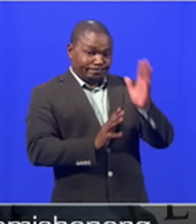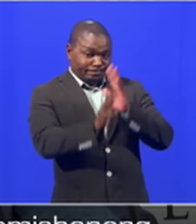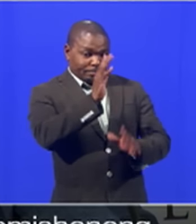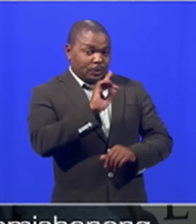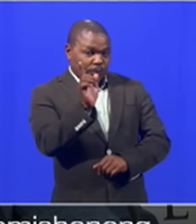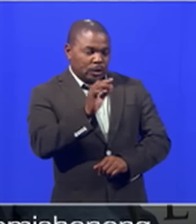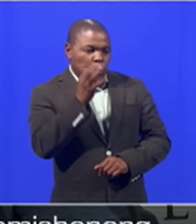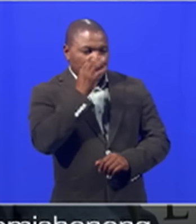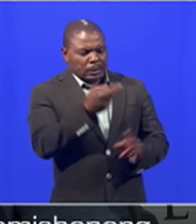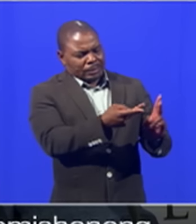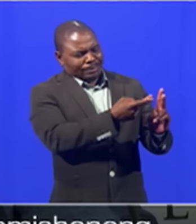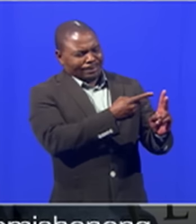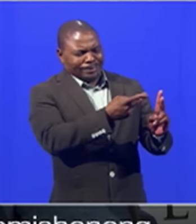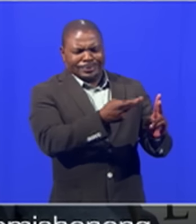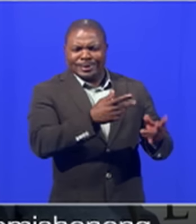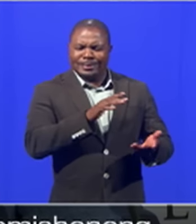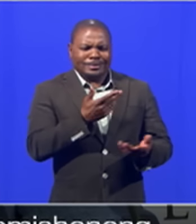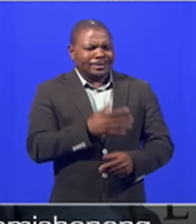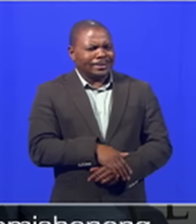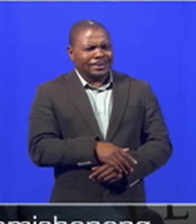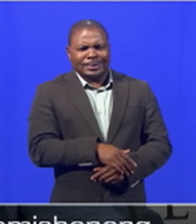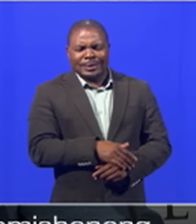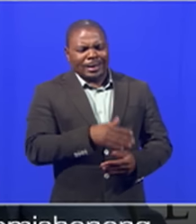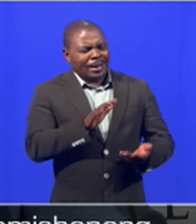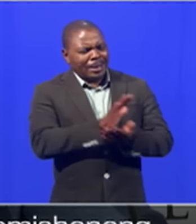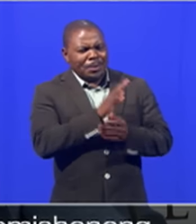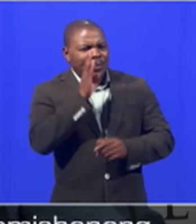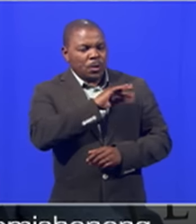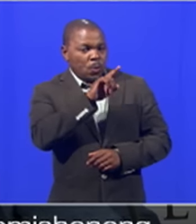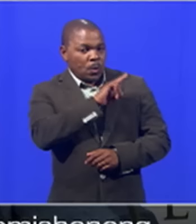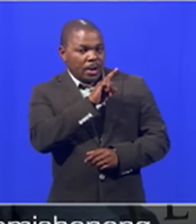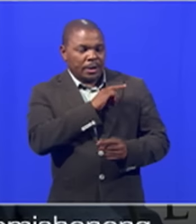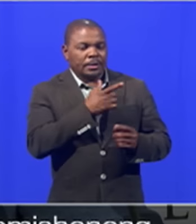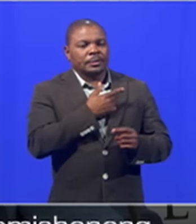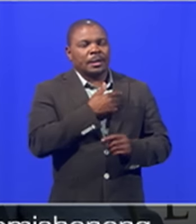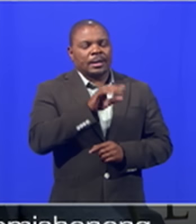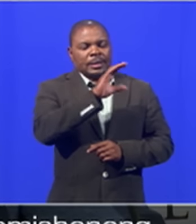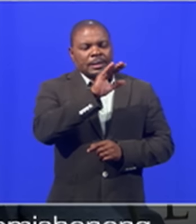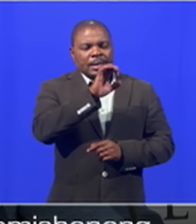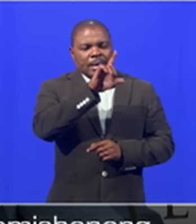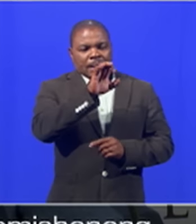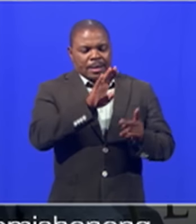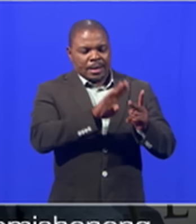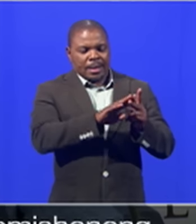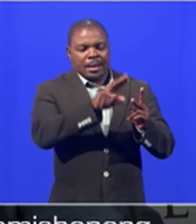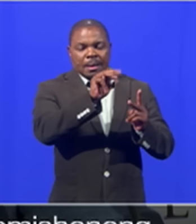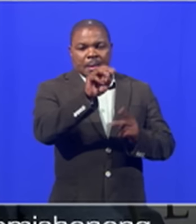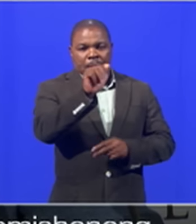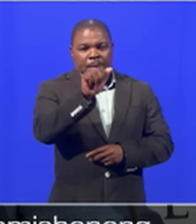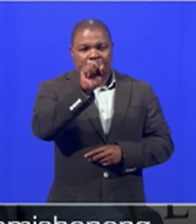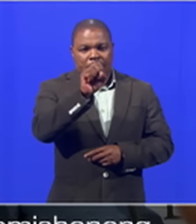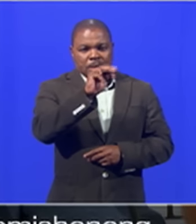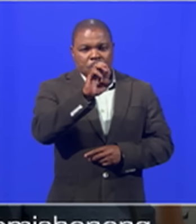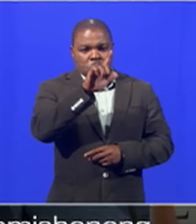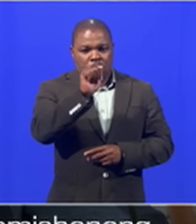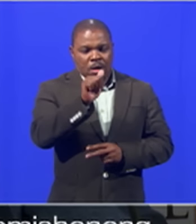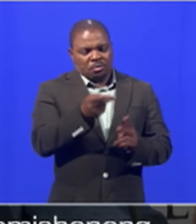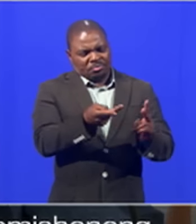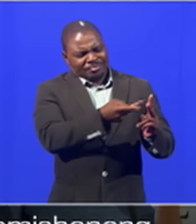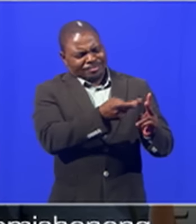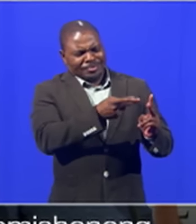ungrateful. He further spoke about General Bheki Cele and General Masemola, saying that, you know, these